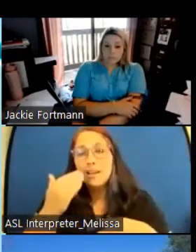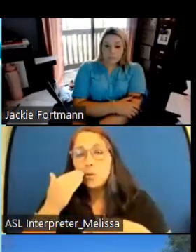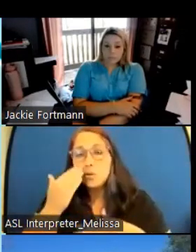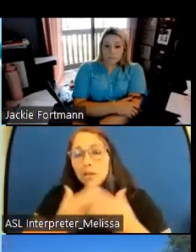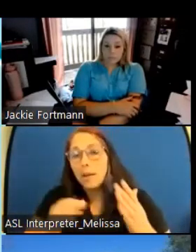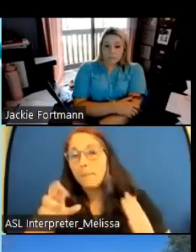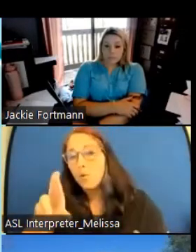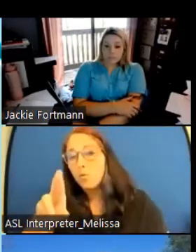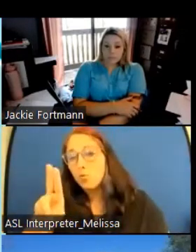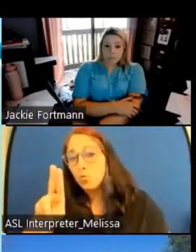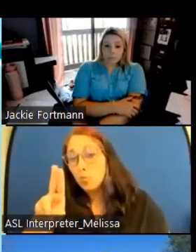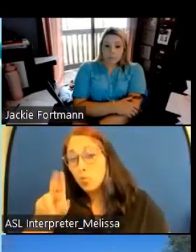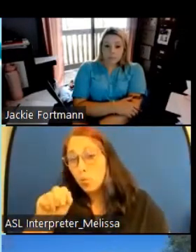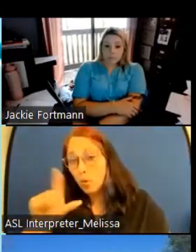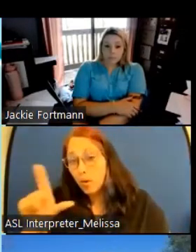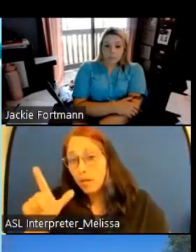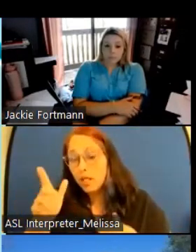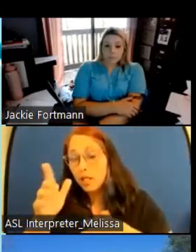as Jackie's